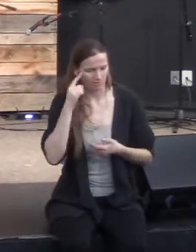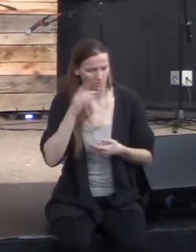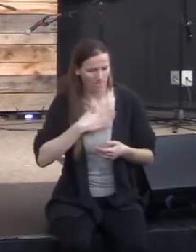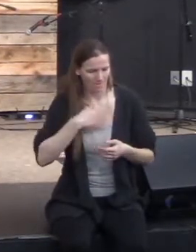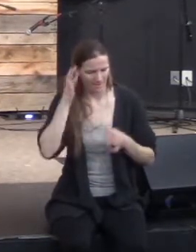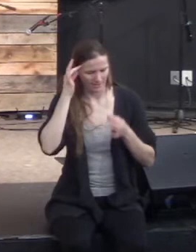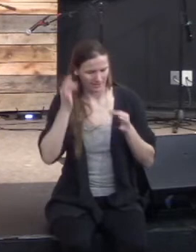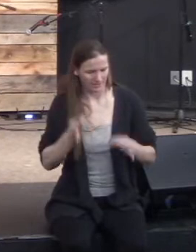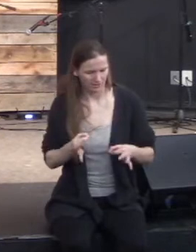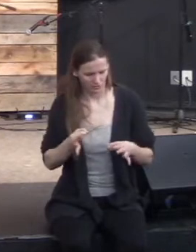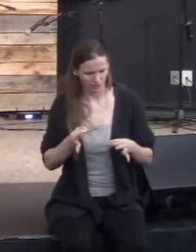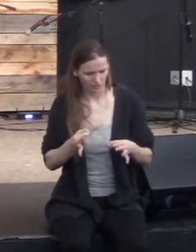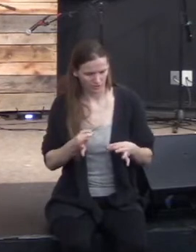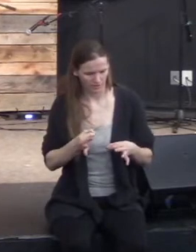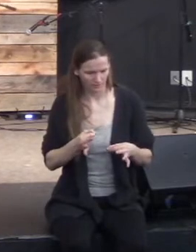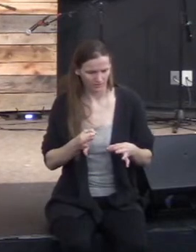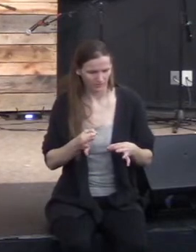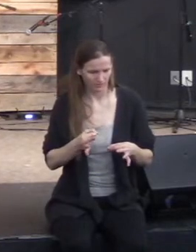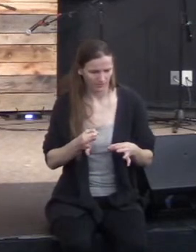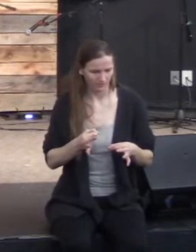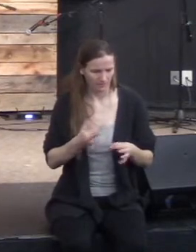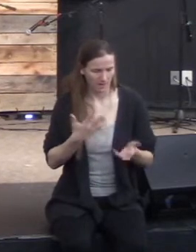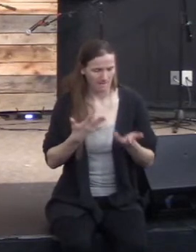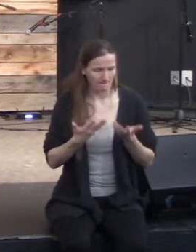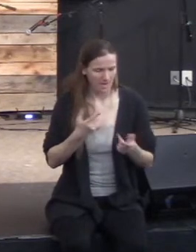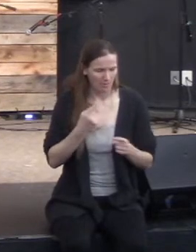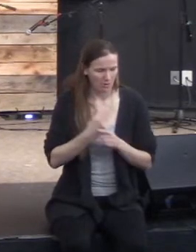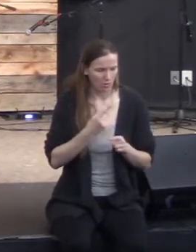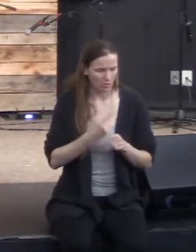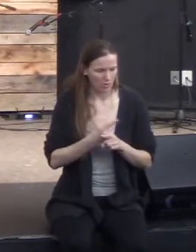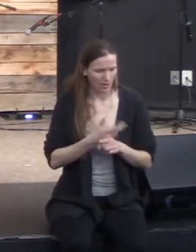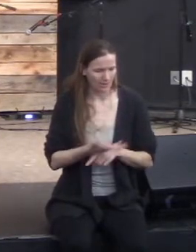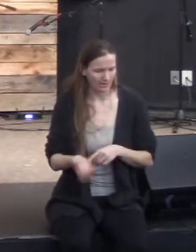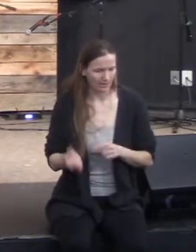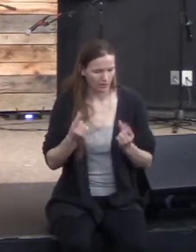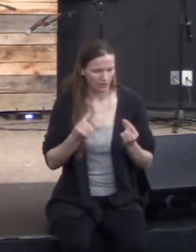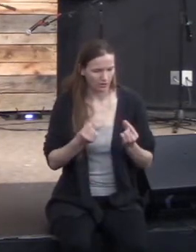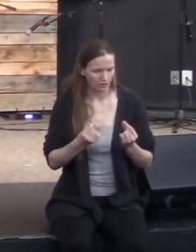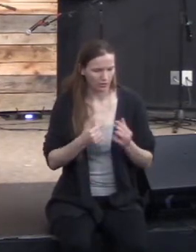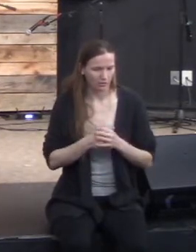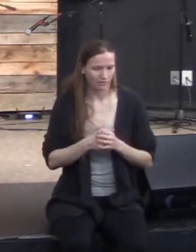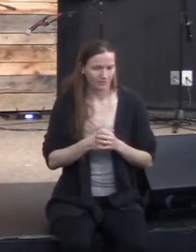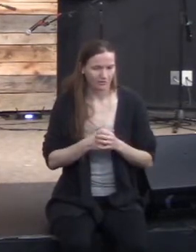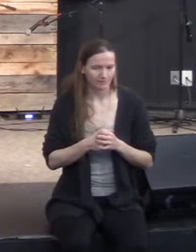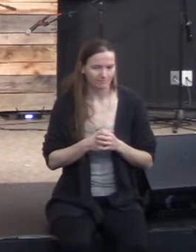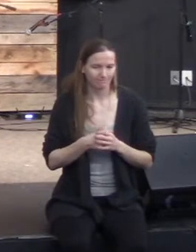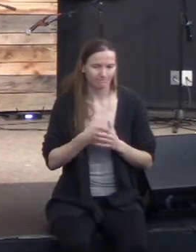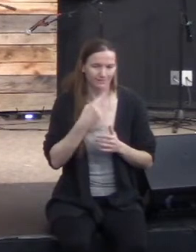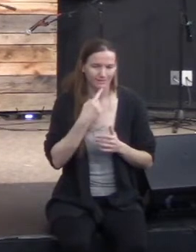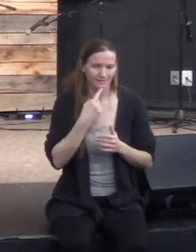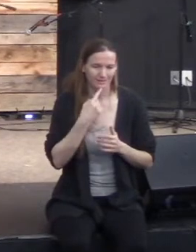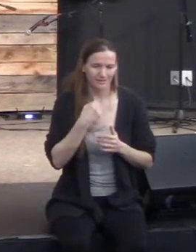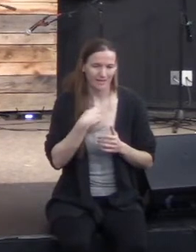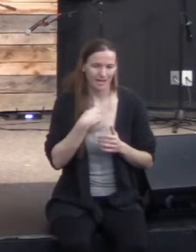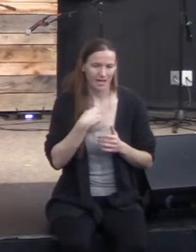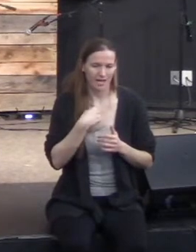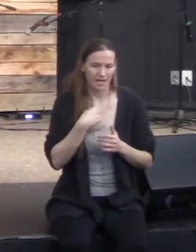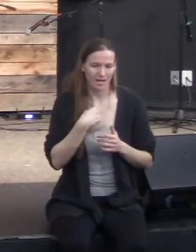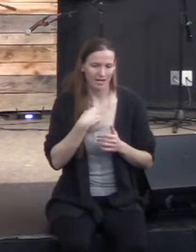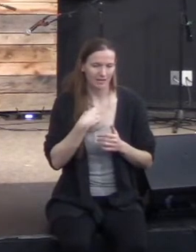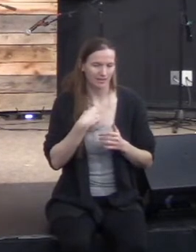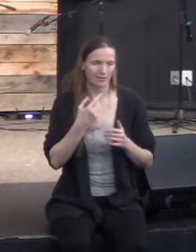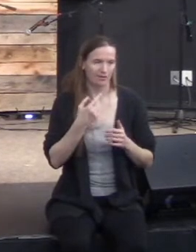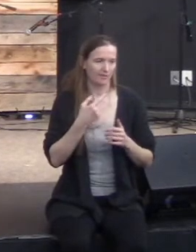decisions, maybe the right move is to always go, I am going to claim nothing as my own